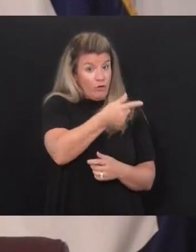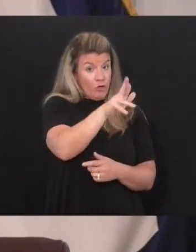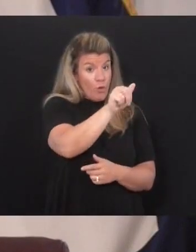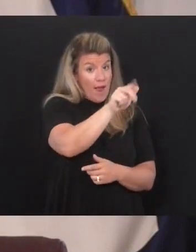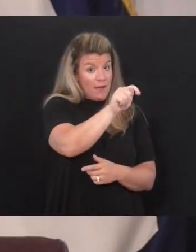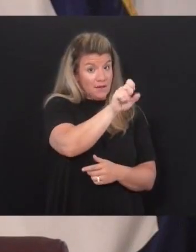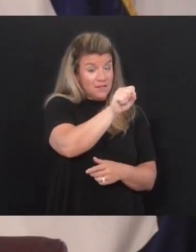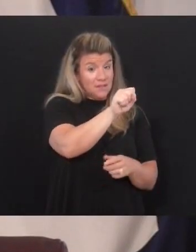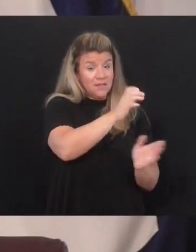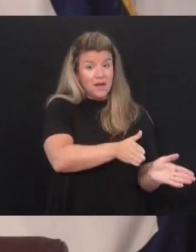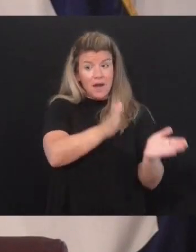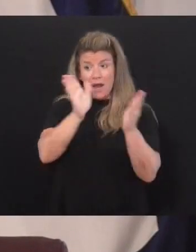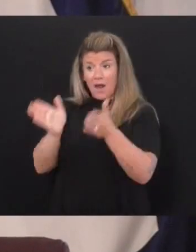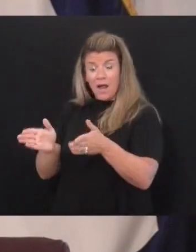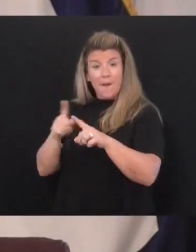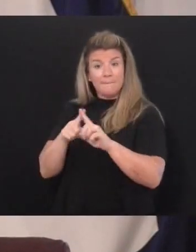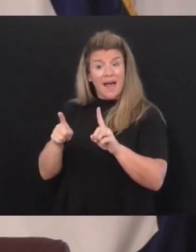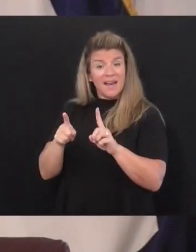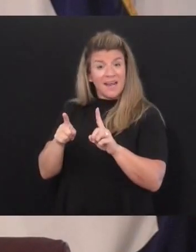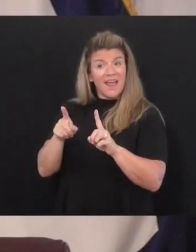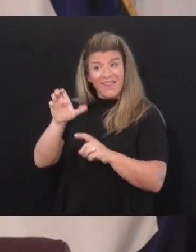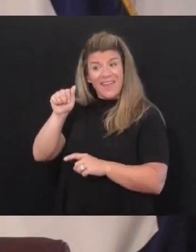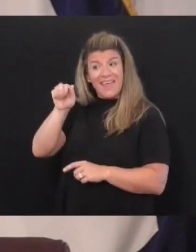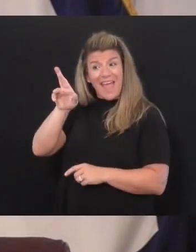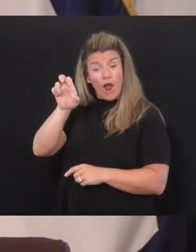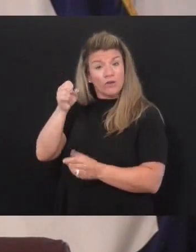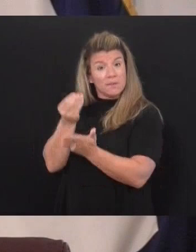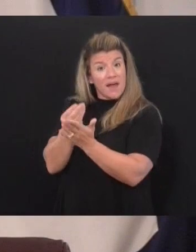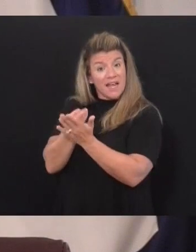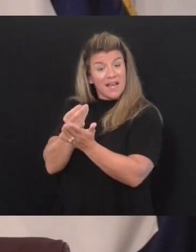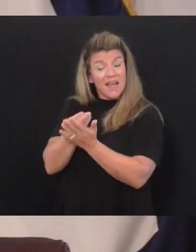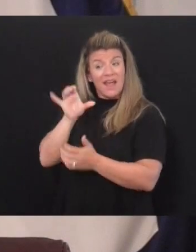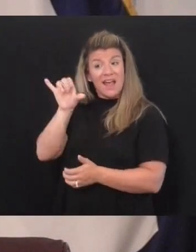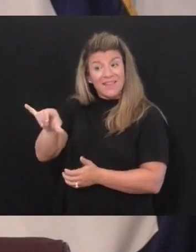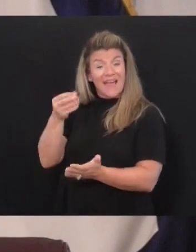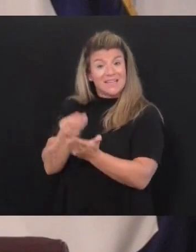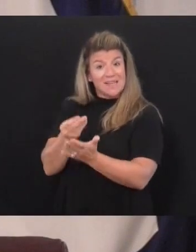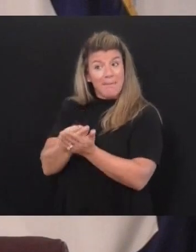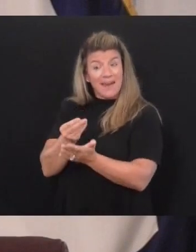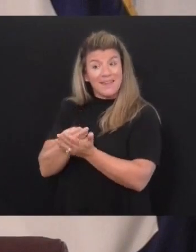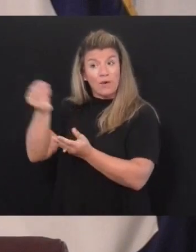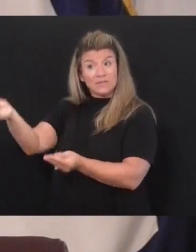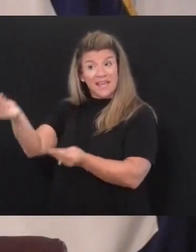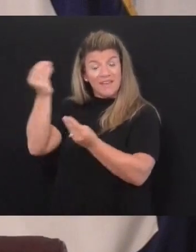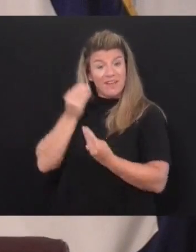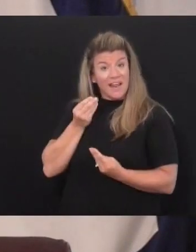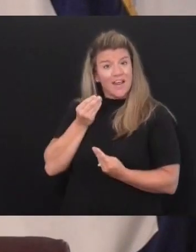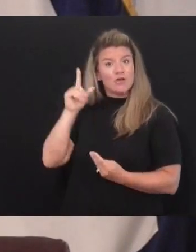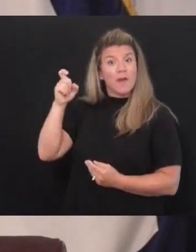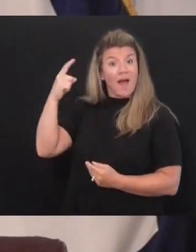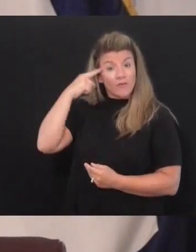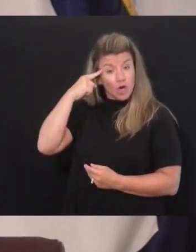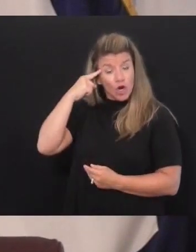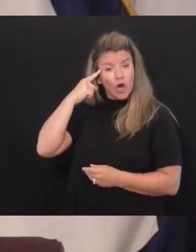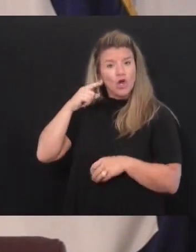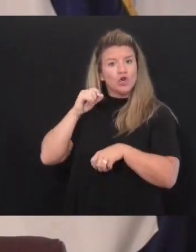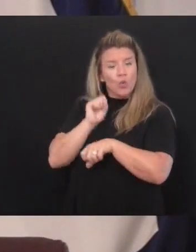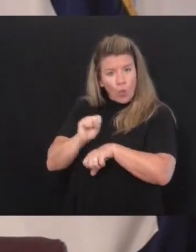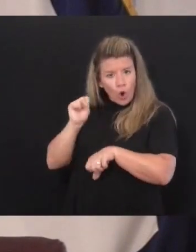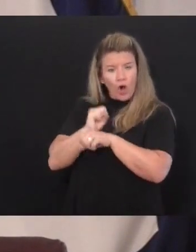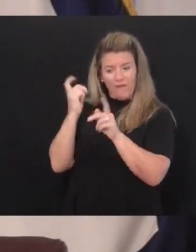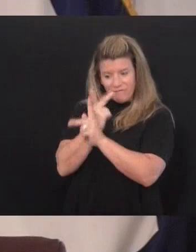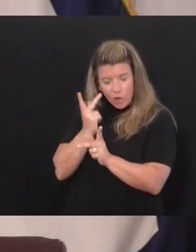And I am excited to be here, and everything happened really fast, but I'm excited to be part of the team, and we'll get started right